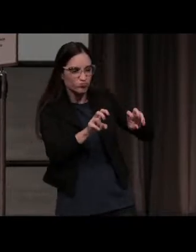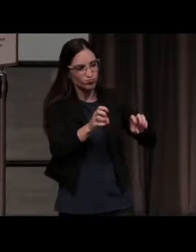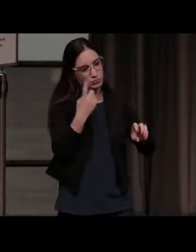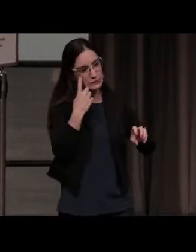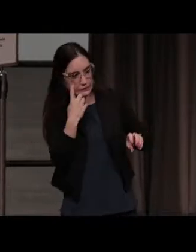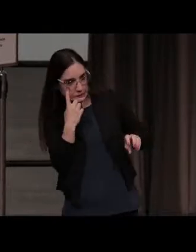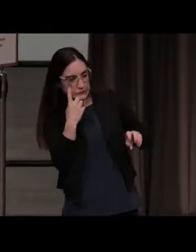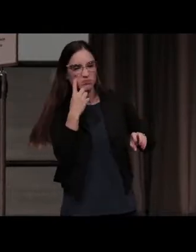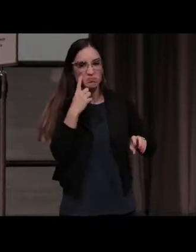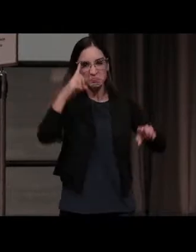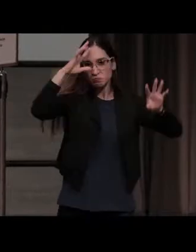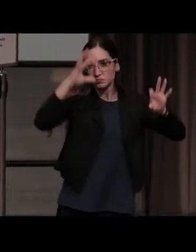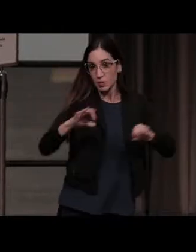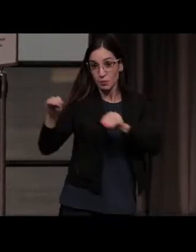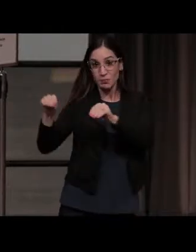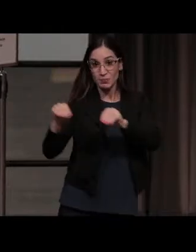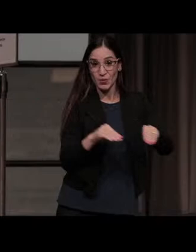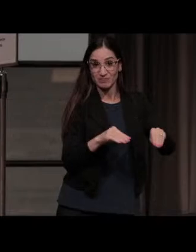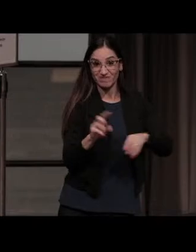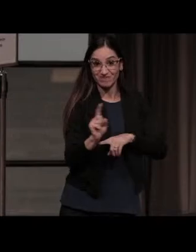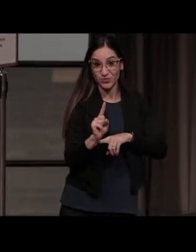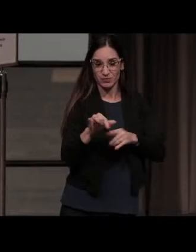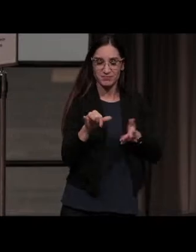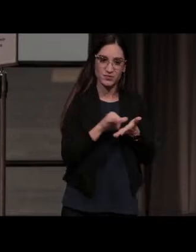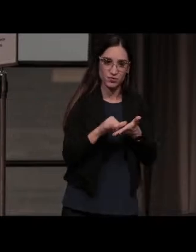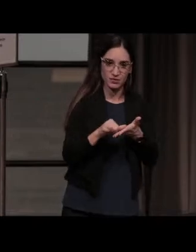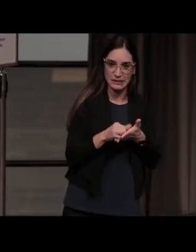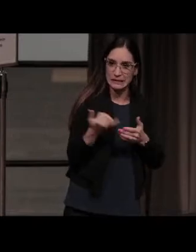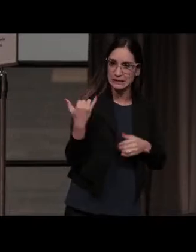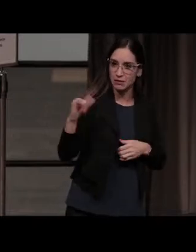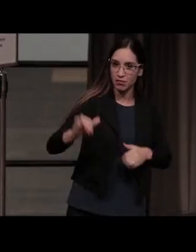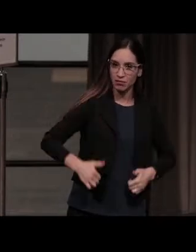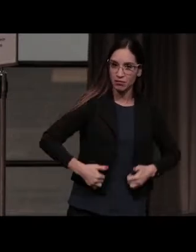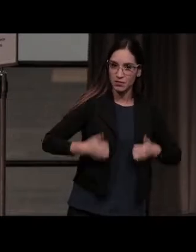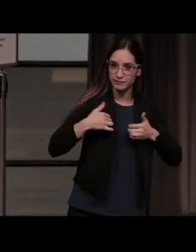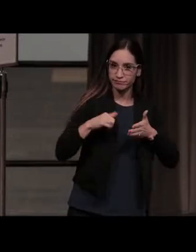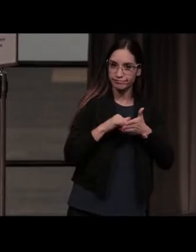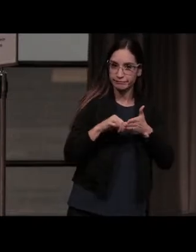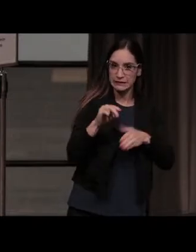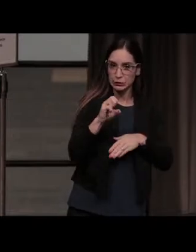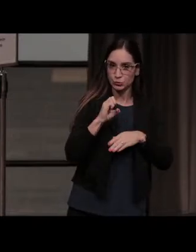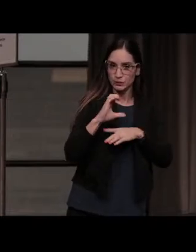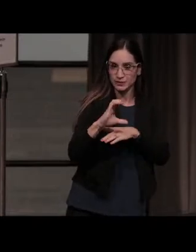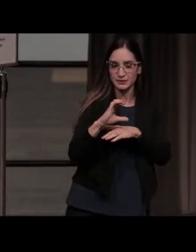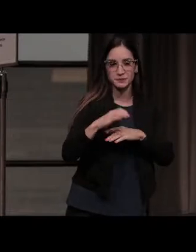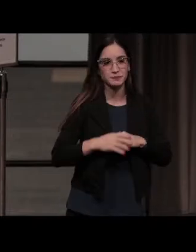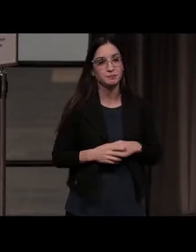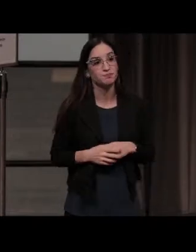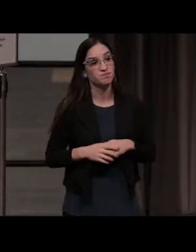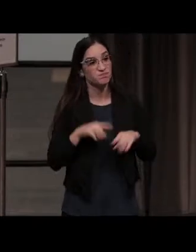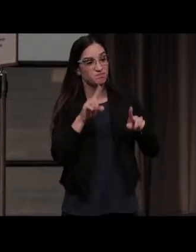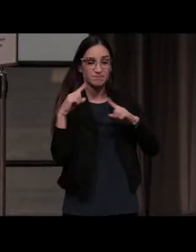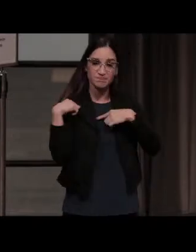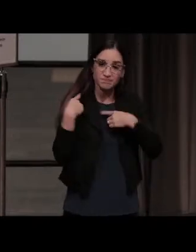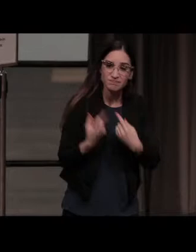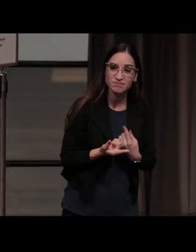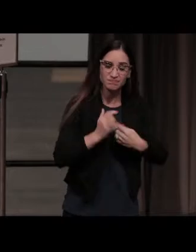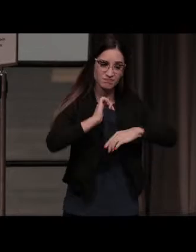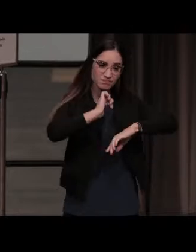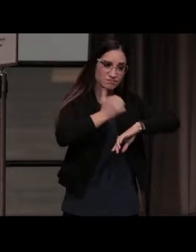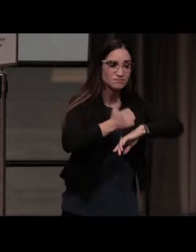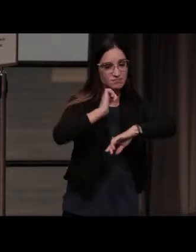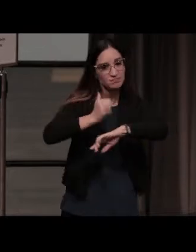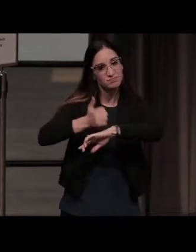Felipe moved to New York City, where he currently lives. And parallel and interrelated to his own work, Felipe has organized and produced